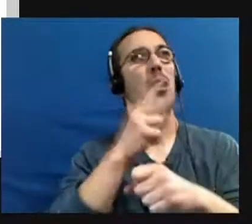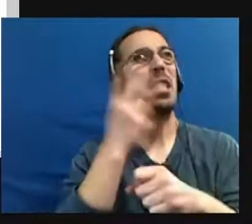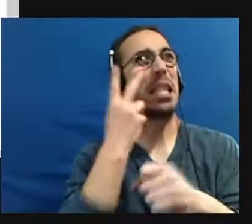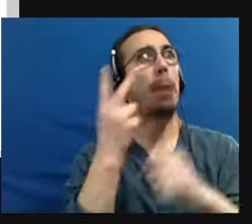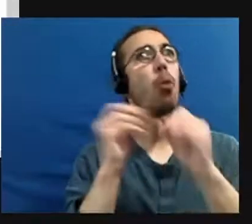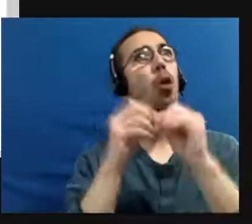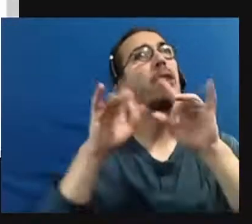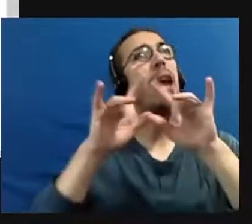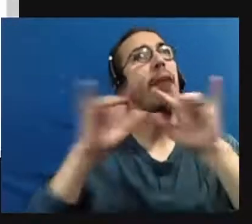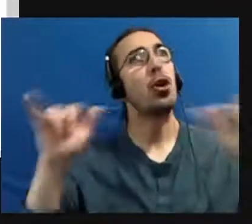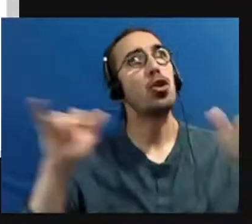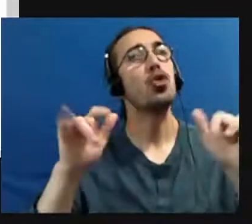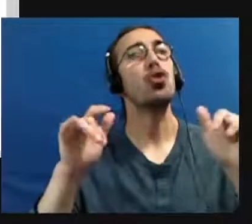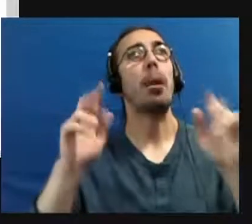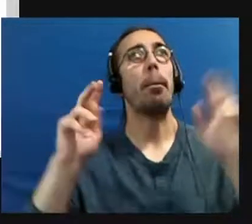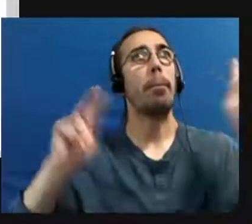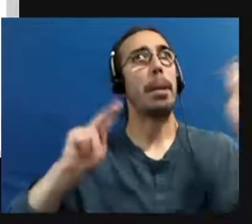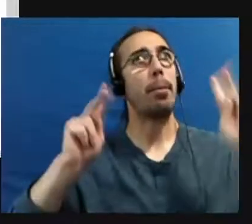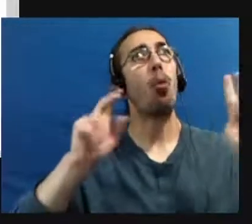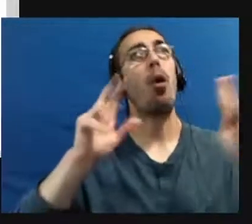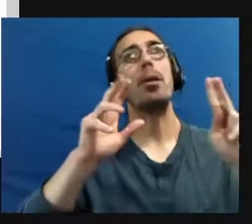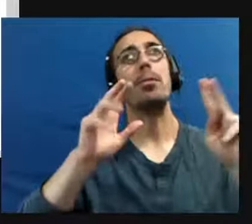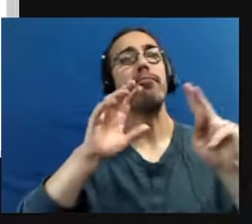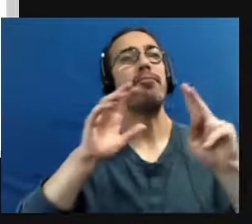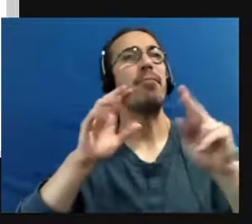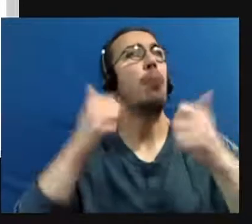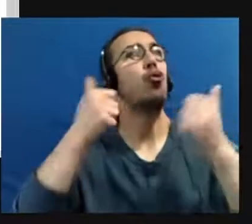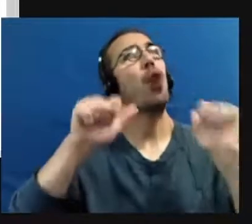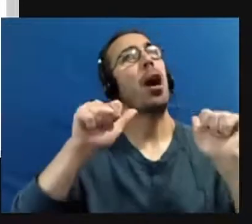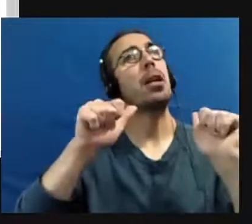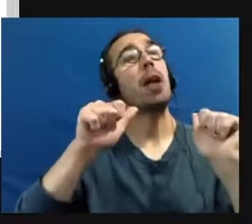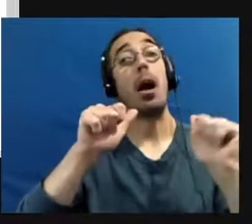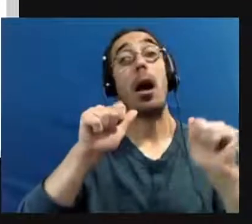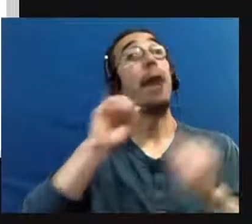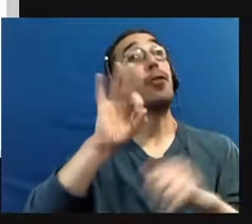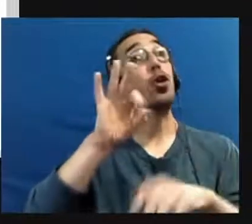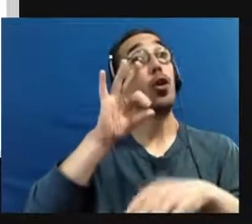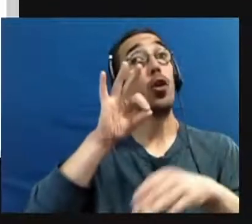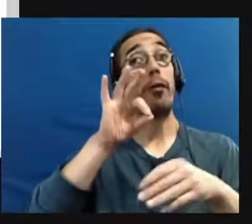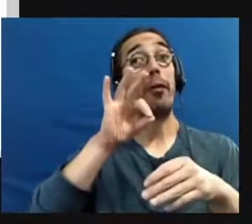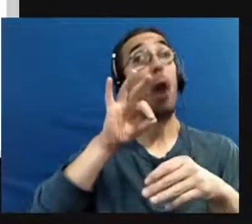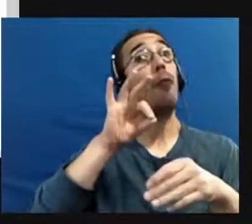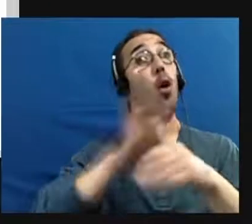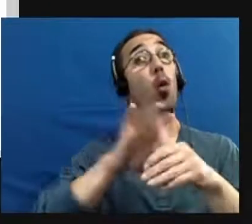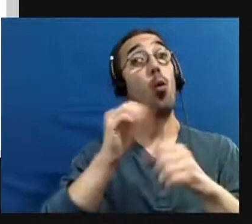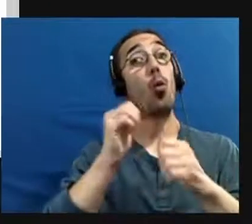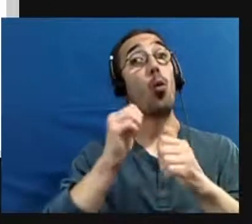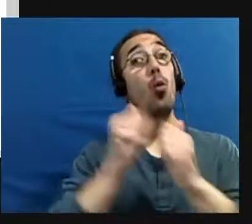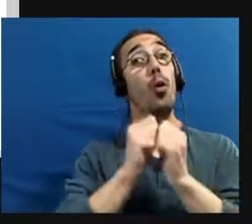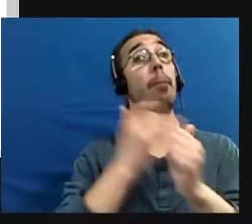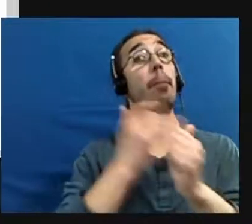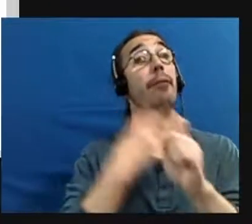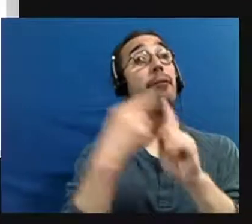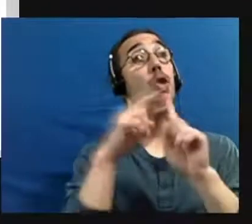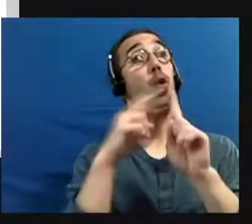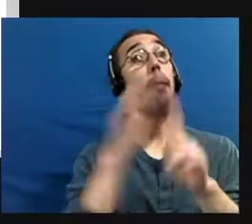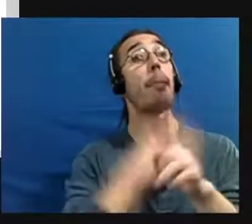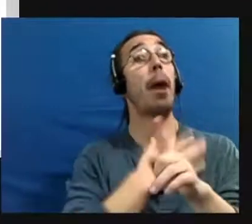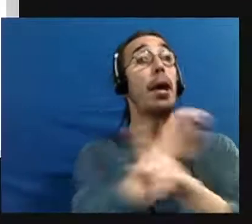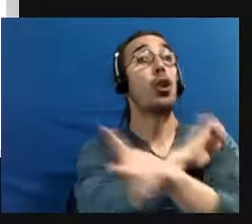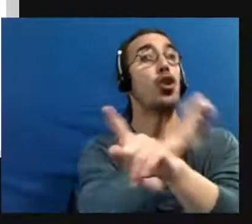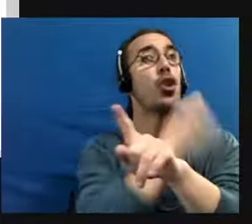like direct my dollars or, vote with my view. I'm trying to direct that energy in the way that